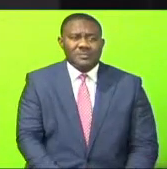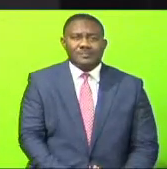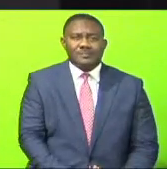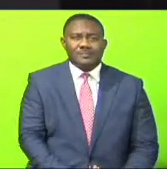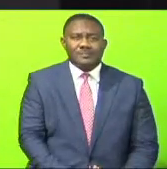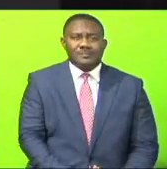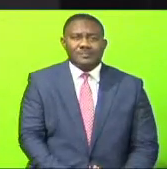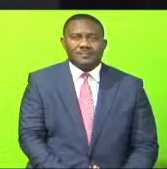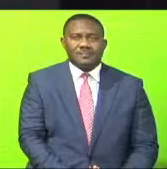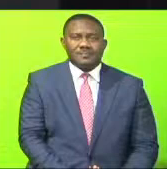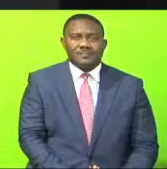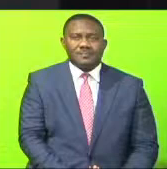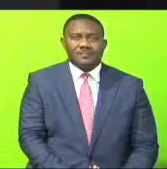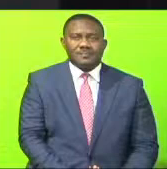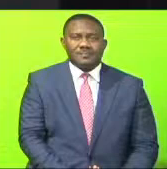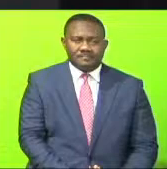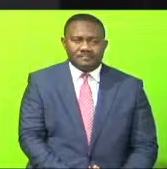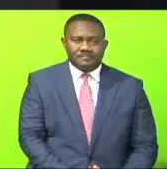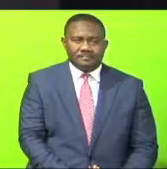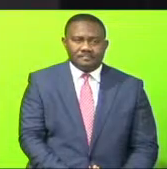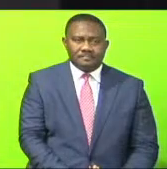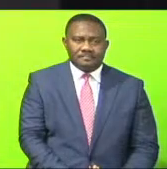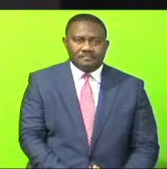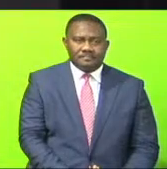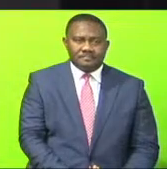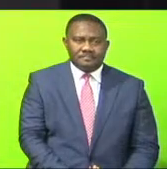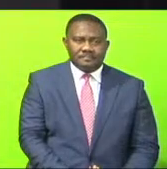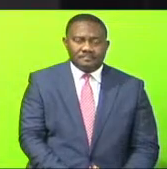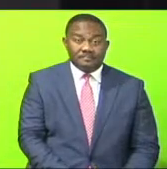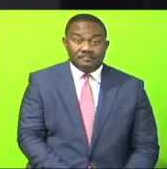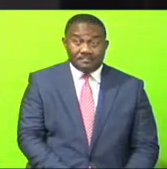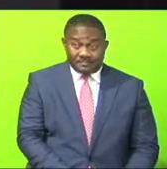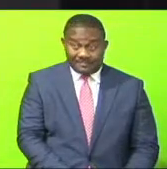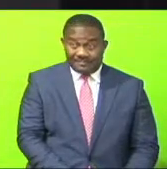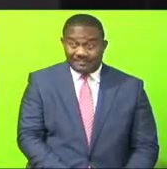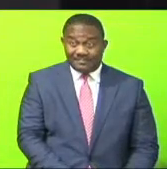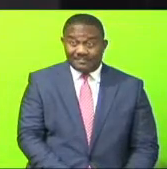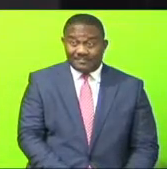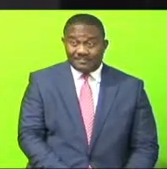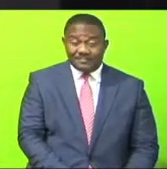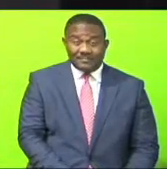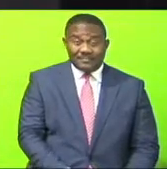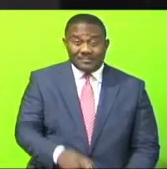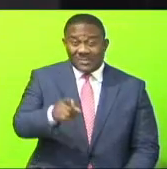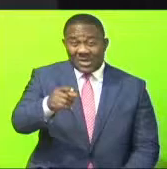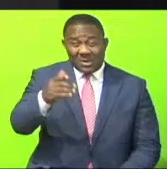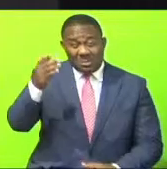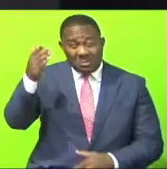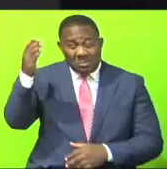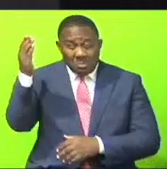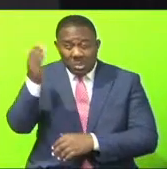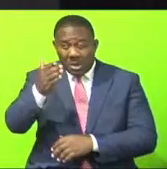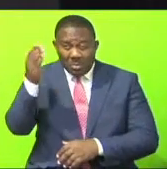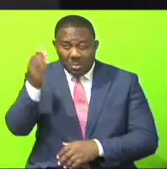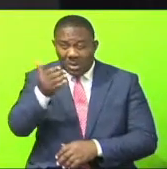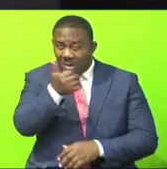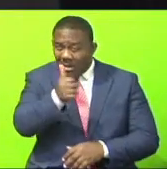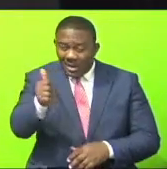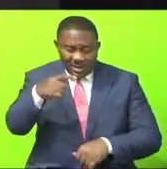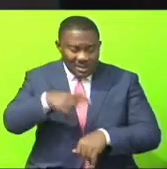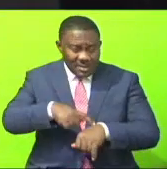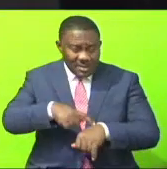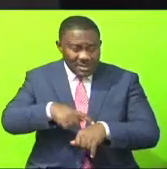a statement. When you make a statement, and